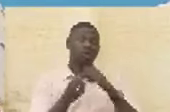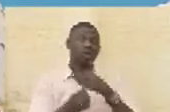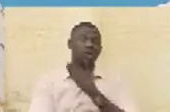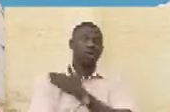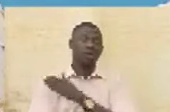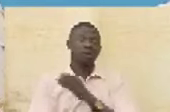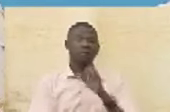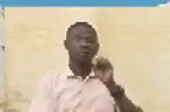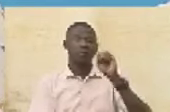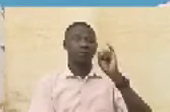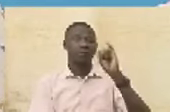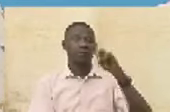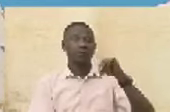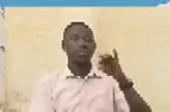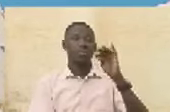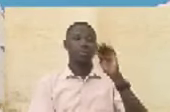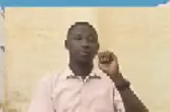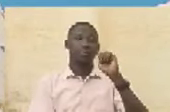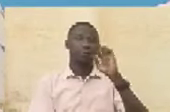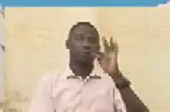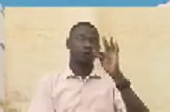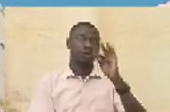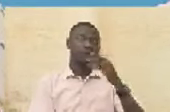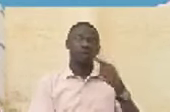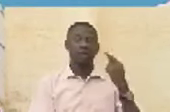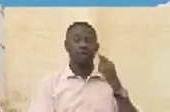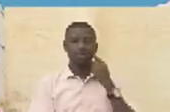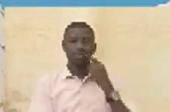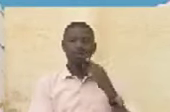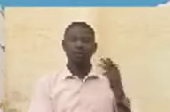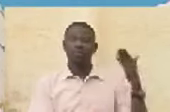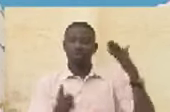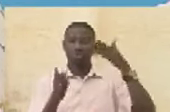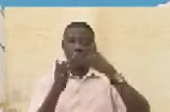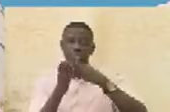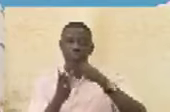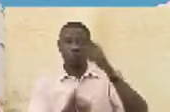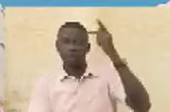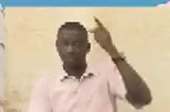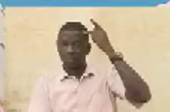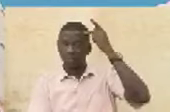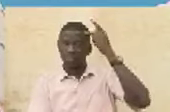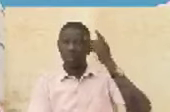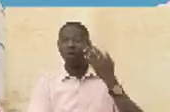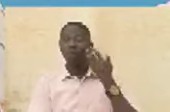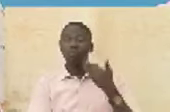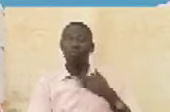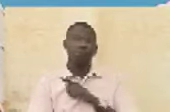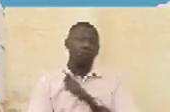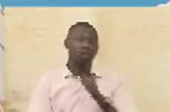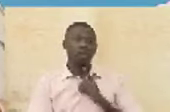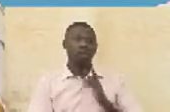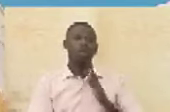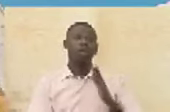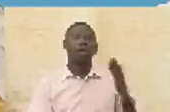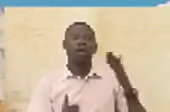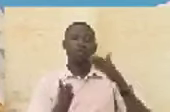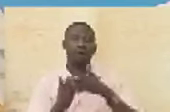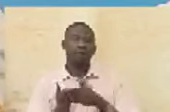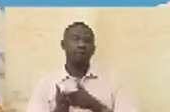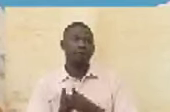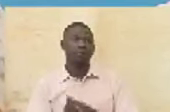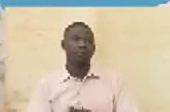that day. We went to Kanilai. When we arrived,